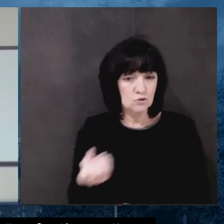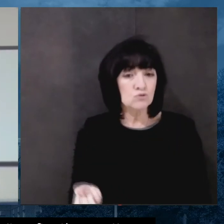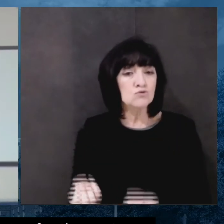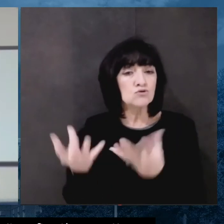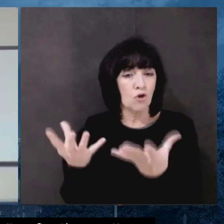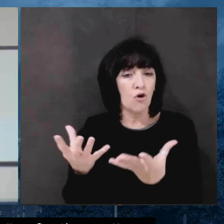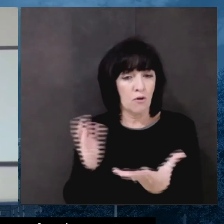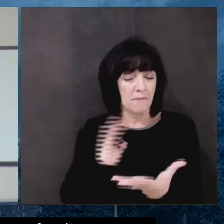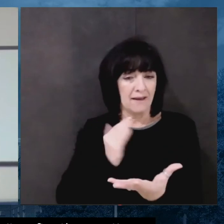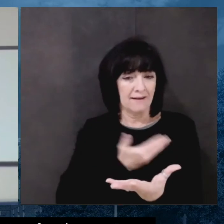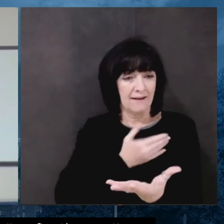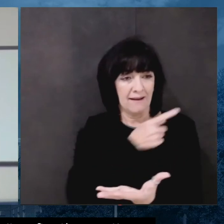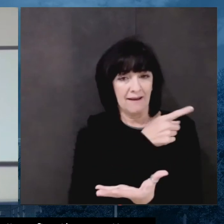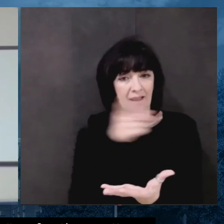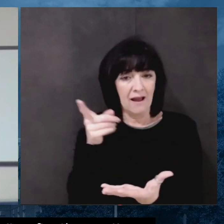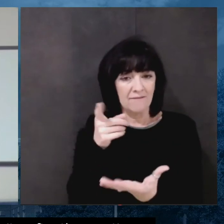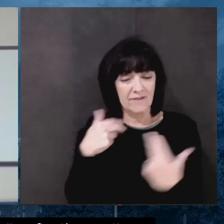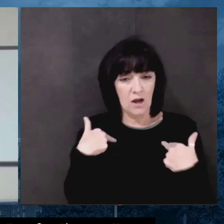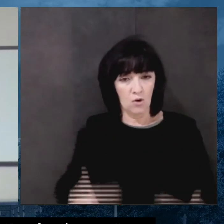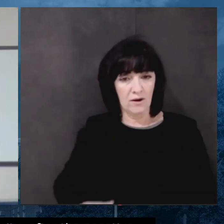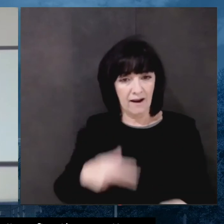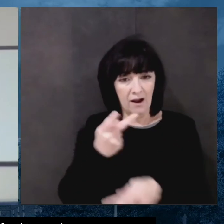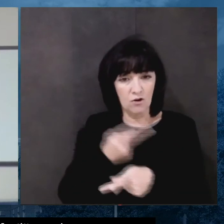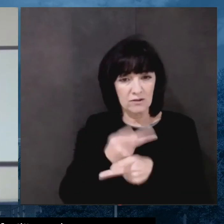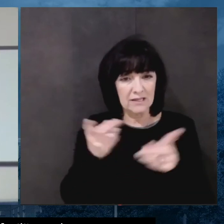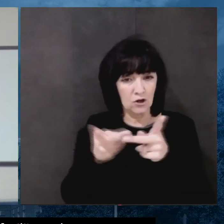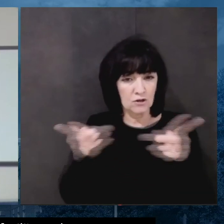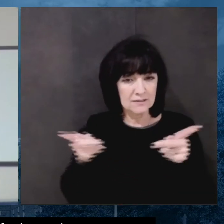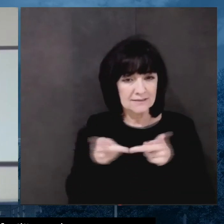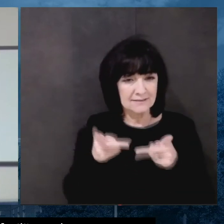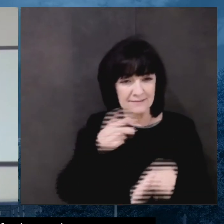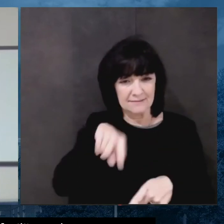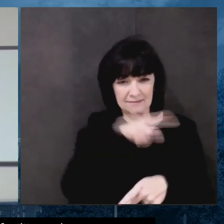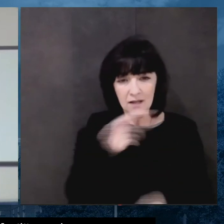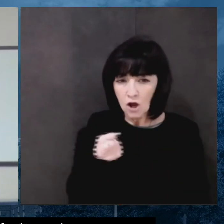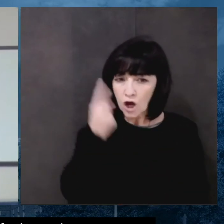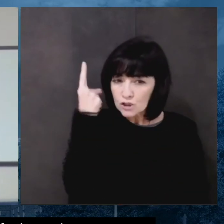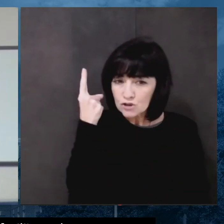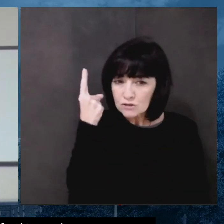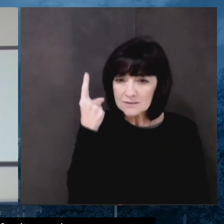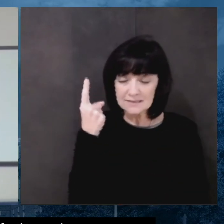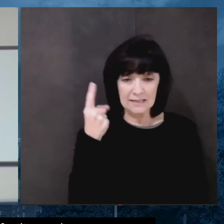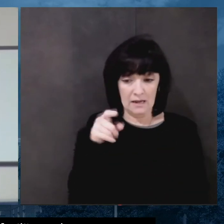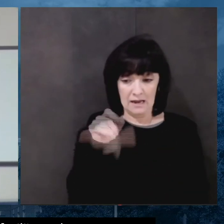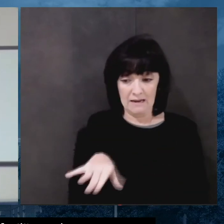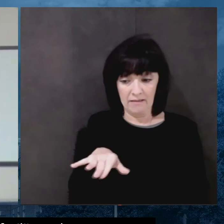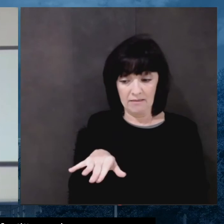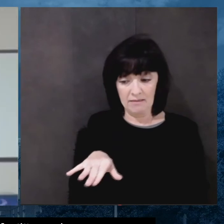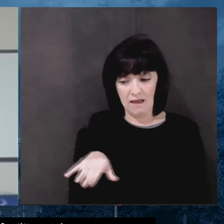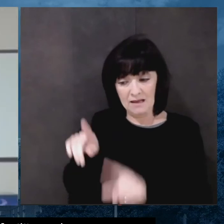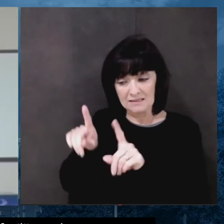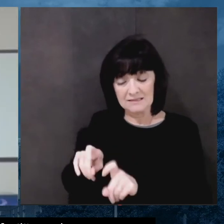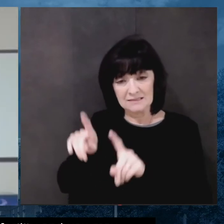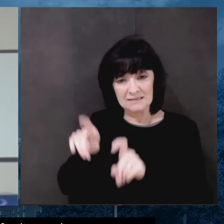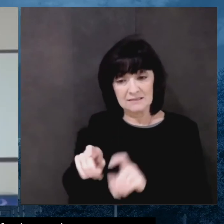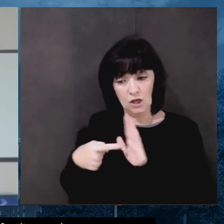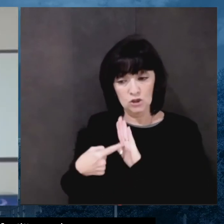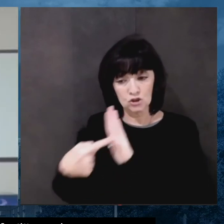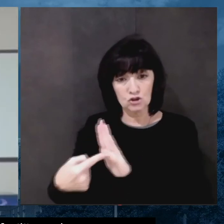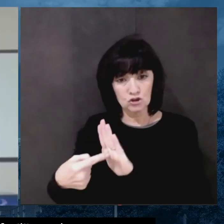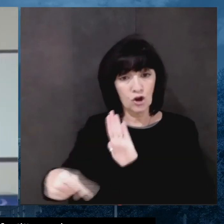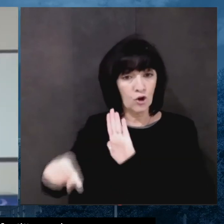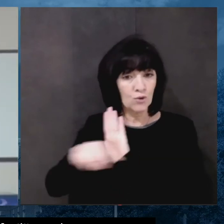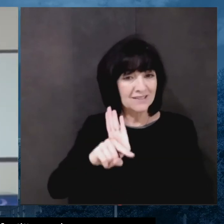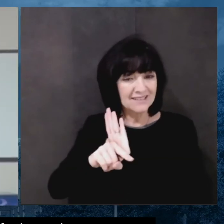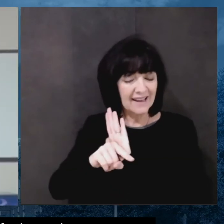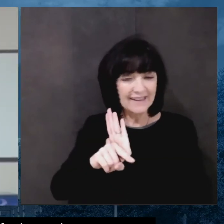facilities understand the non-concrete aspect of a negative test. So they have quarantine